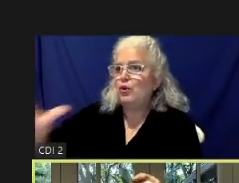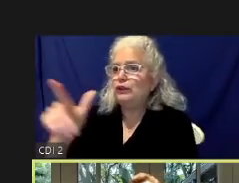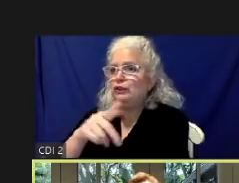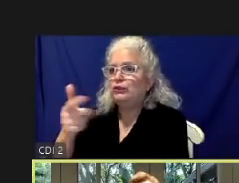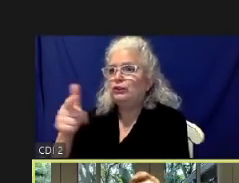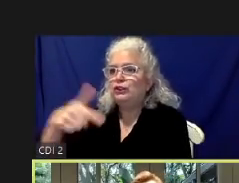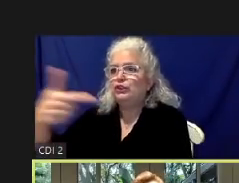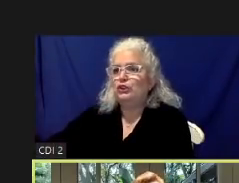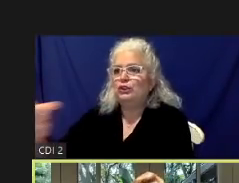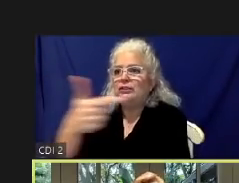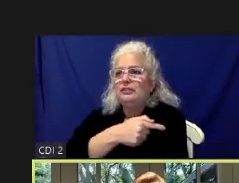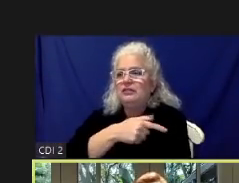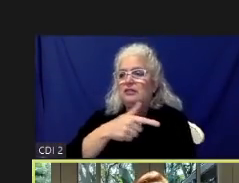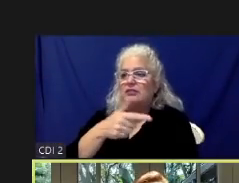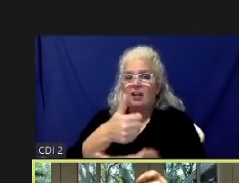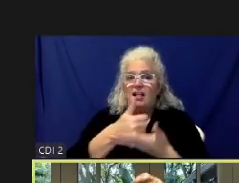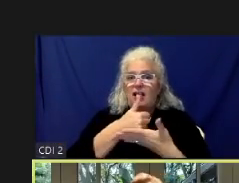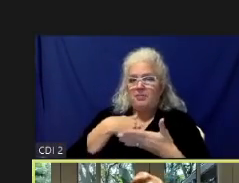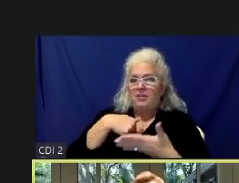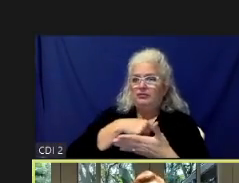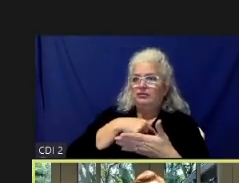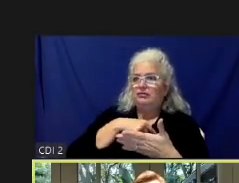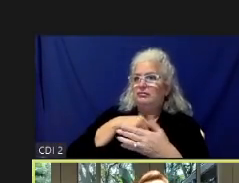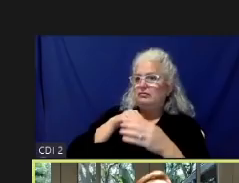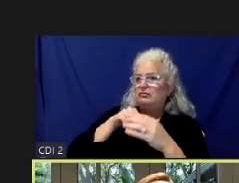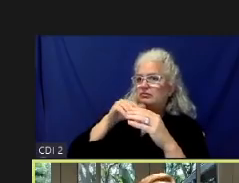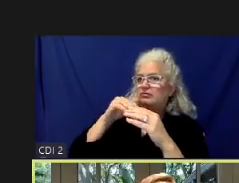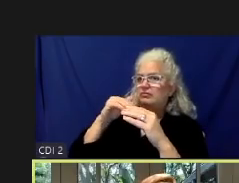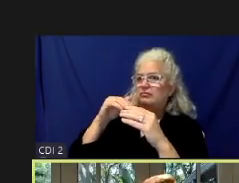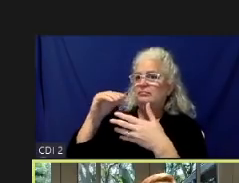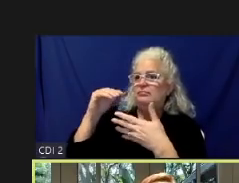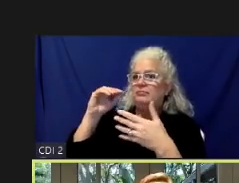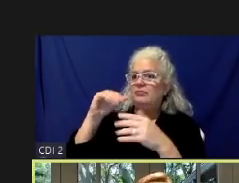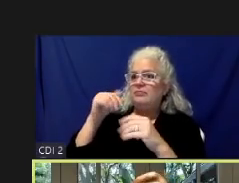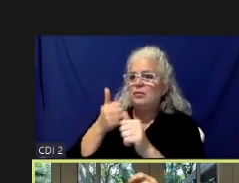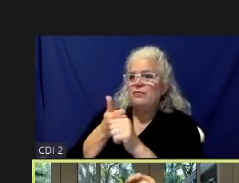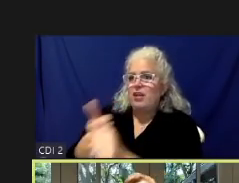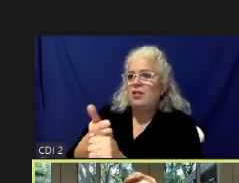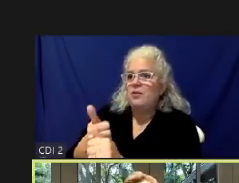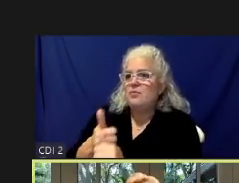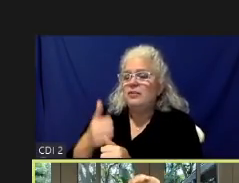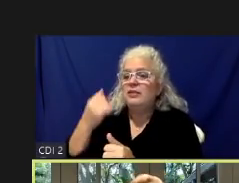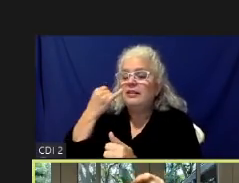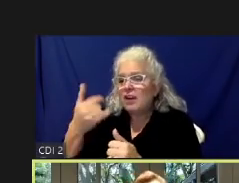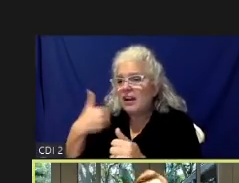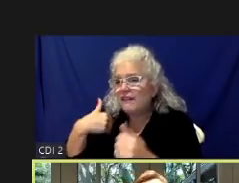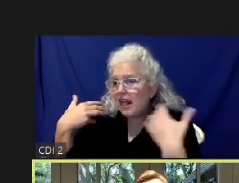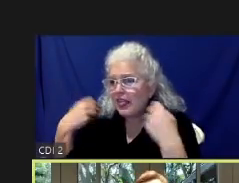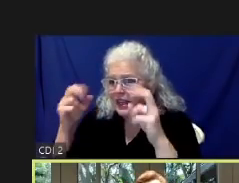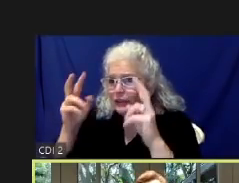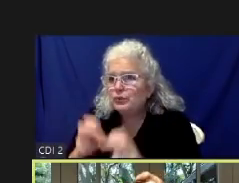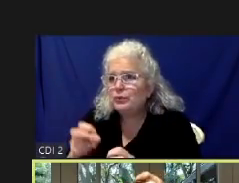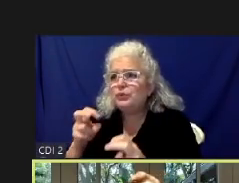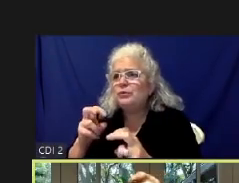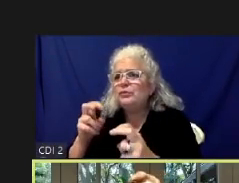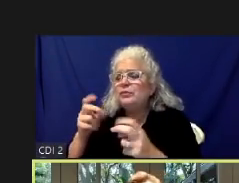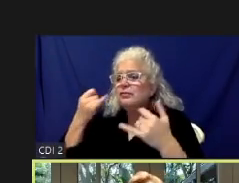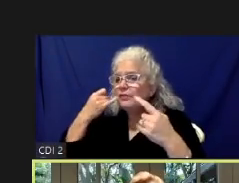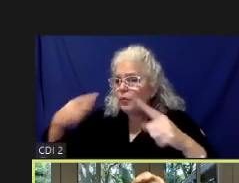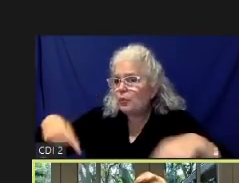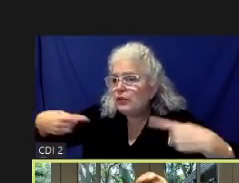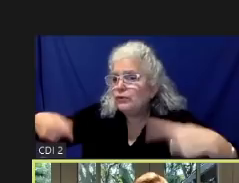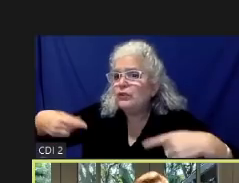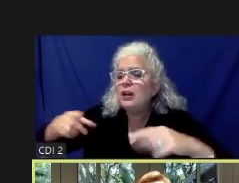such as if you have any pre-existing health conditions, if there are any mobility or transportation concerns, similar to what Benita referenced